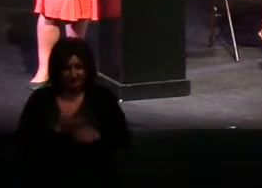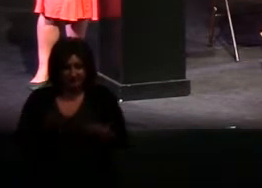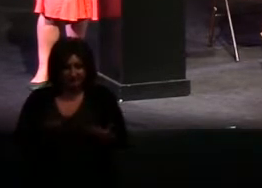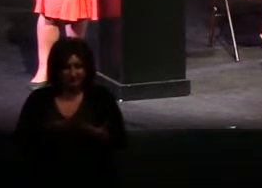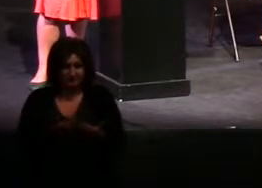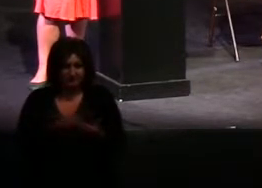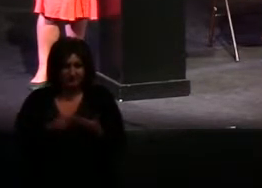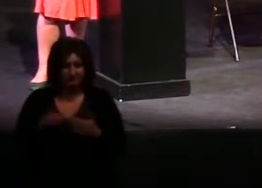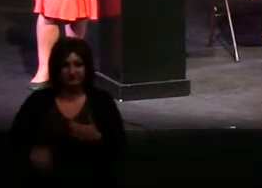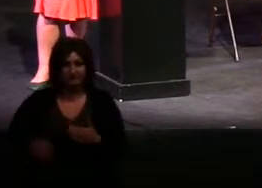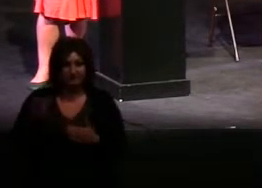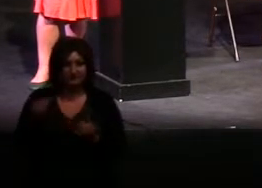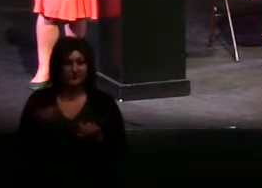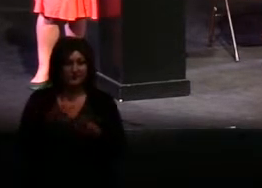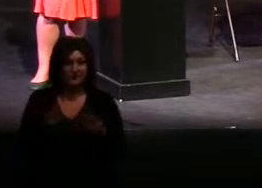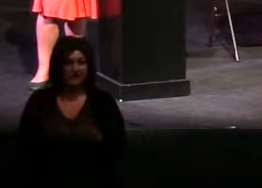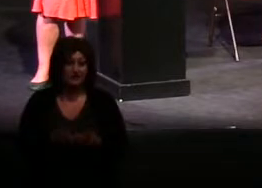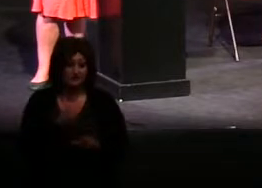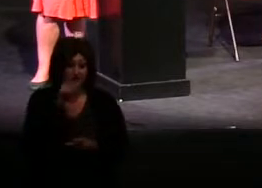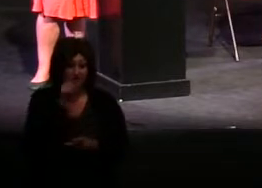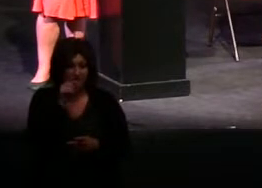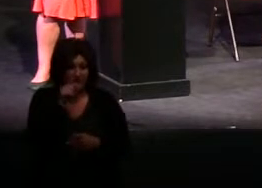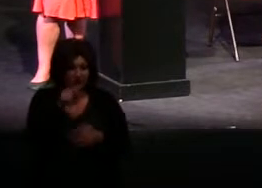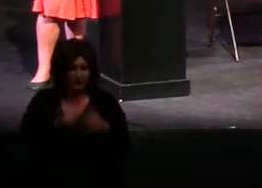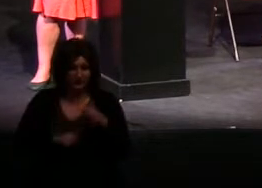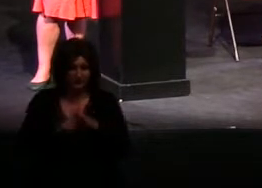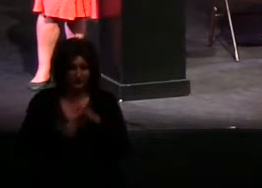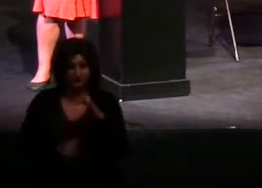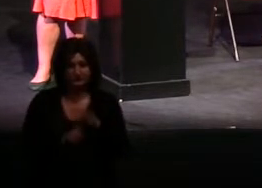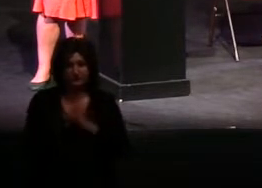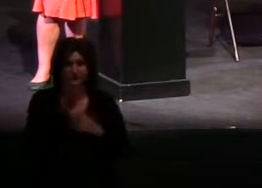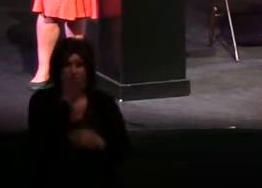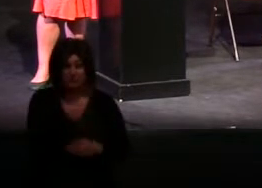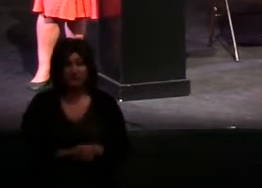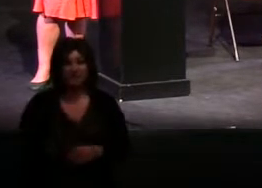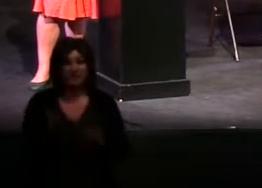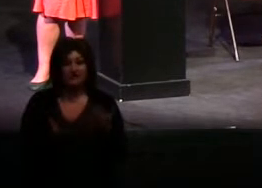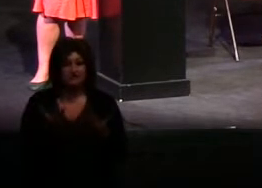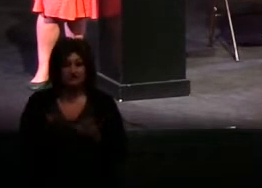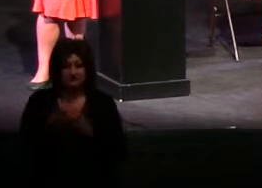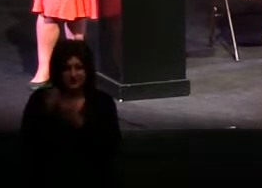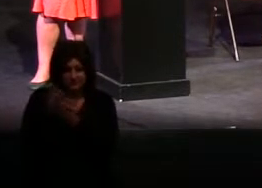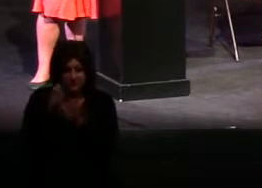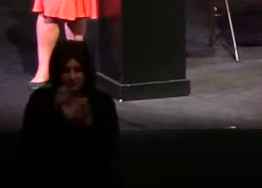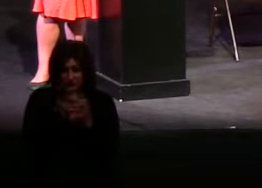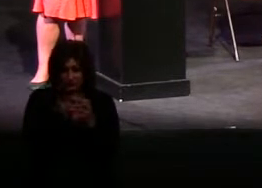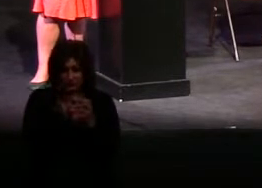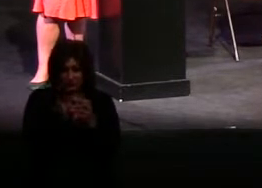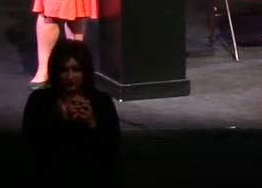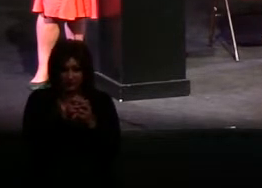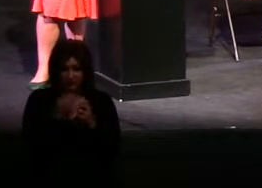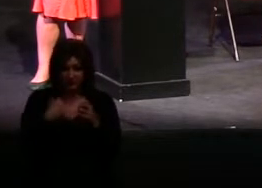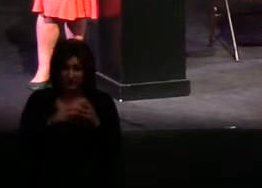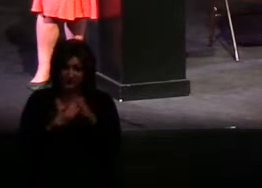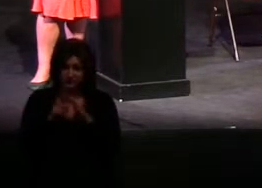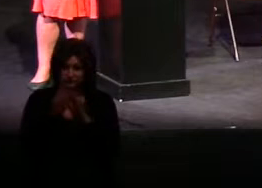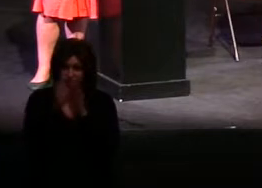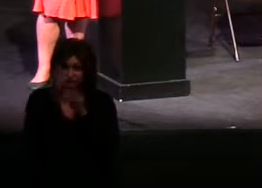place? The birds punctuating the grass, perhaps. The squirrel punctuating the branch.